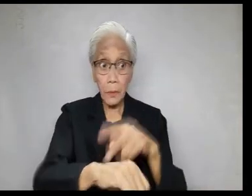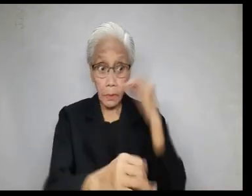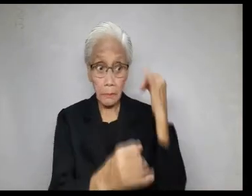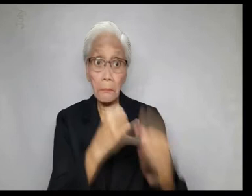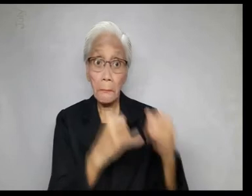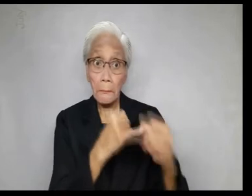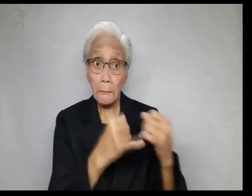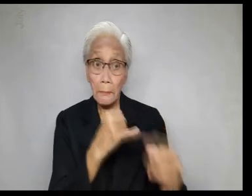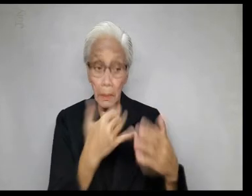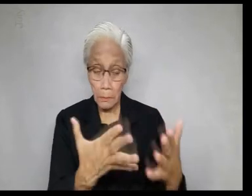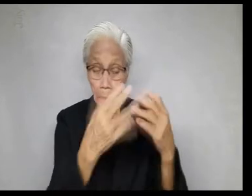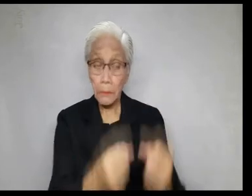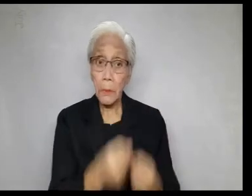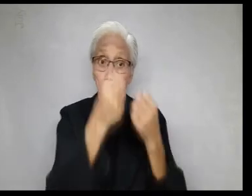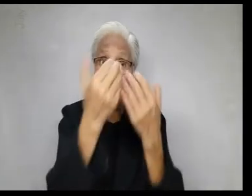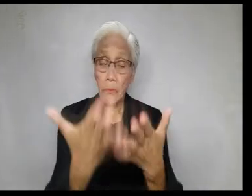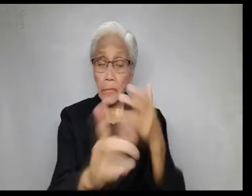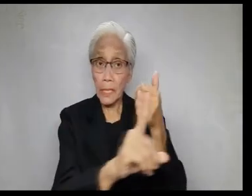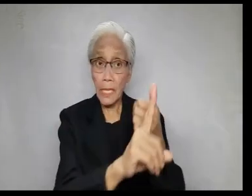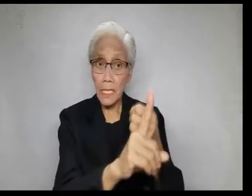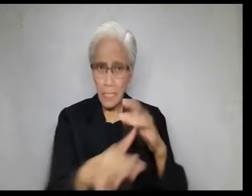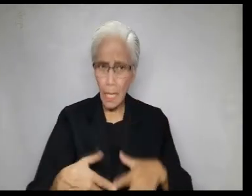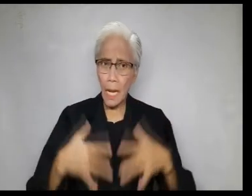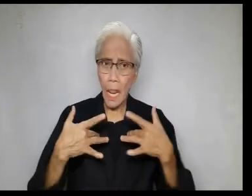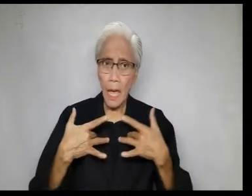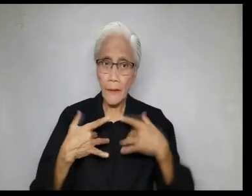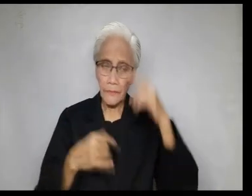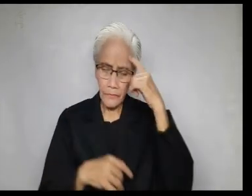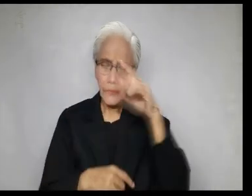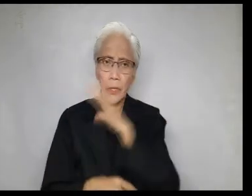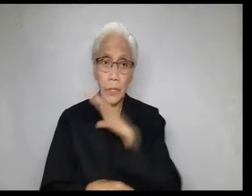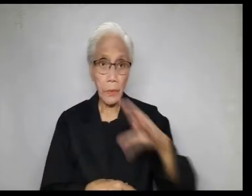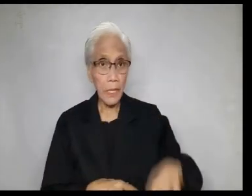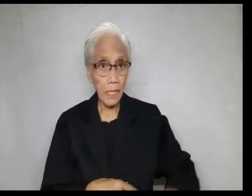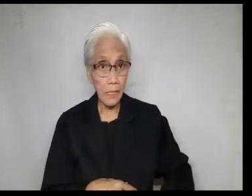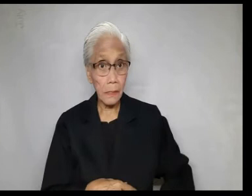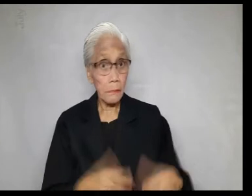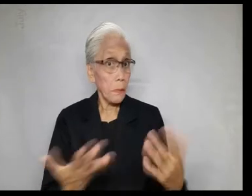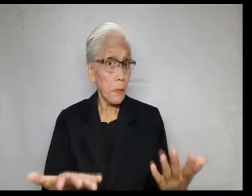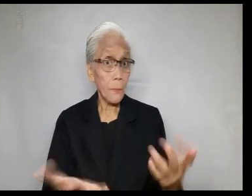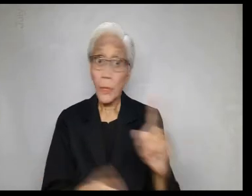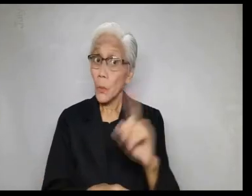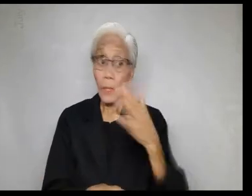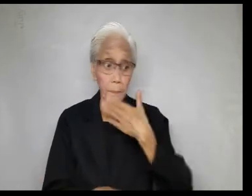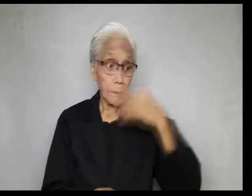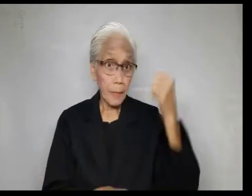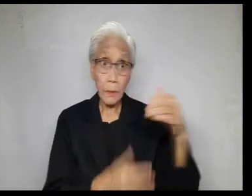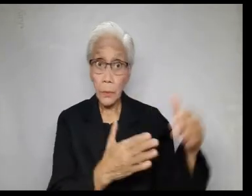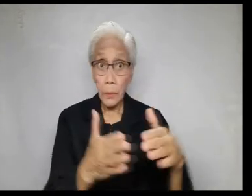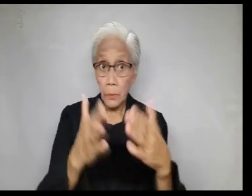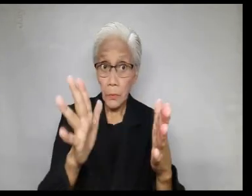different meanings, as it did for Saint Peter when finally he had to offer his life